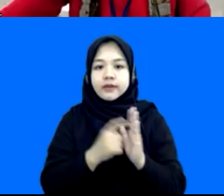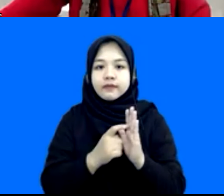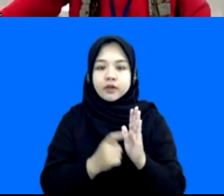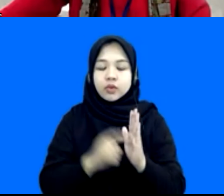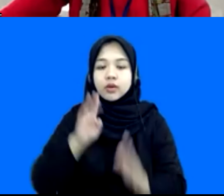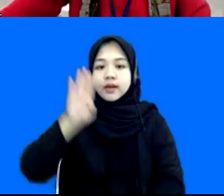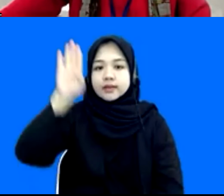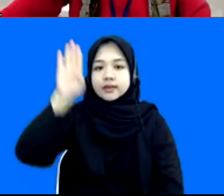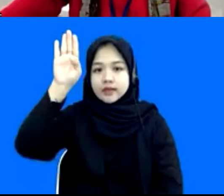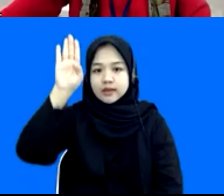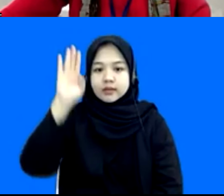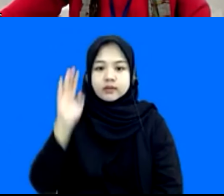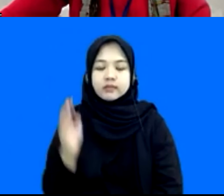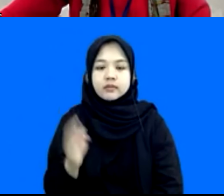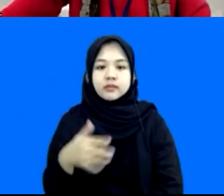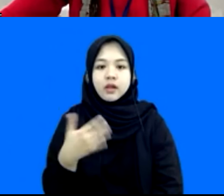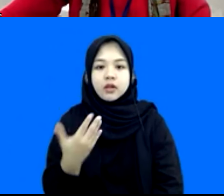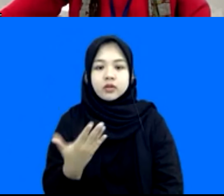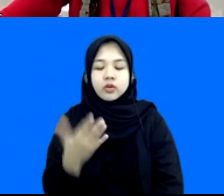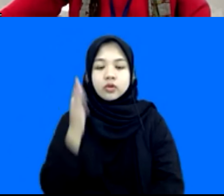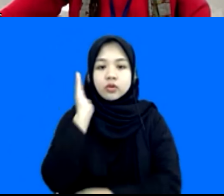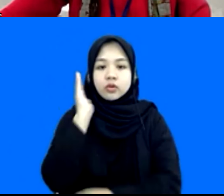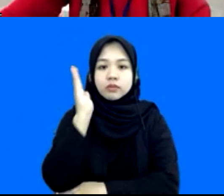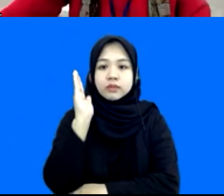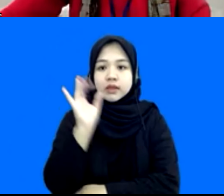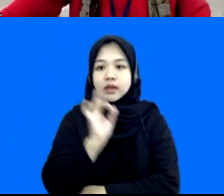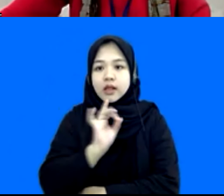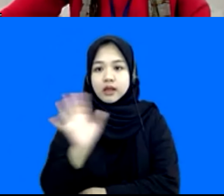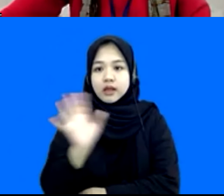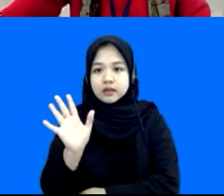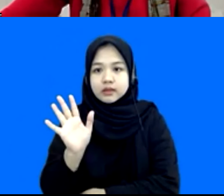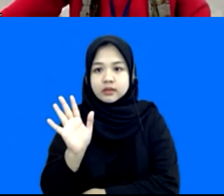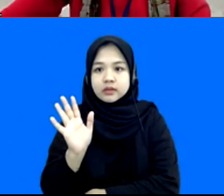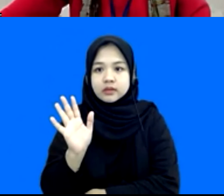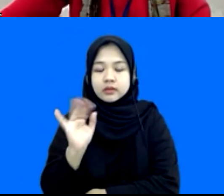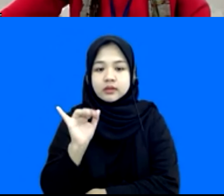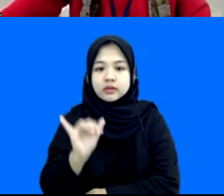I see that somebody, Dr. Malini Reddy, has her hand up.